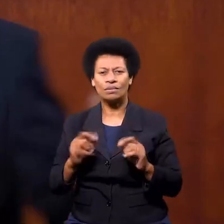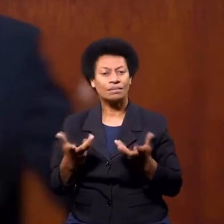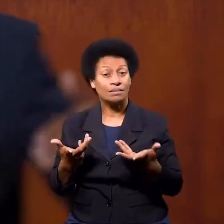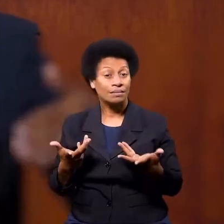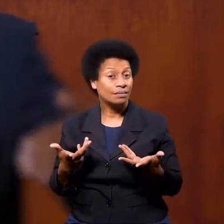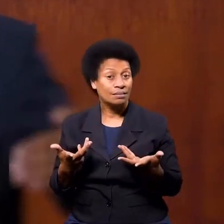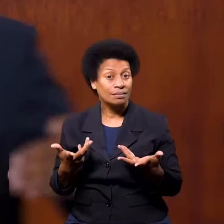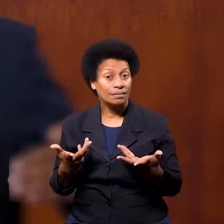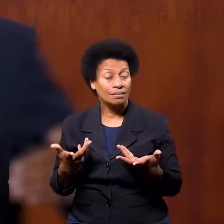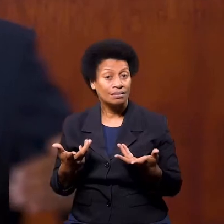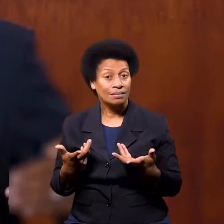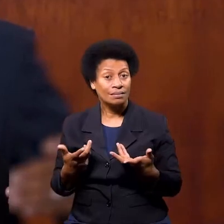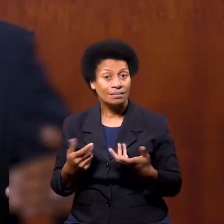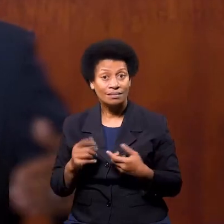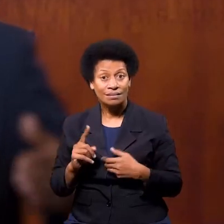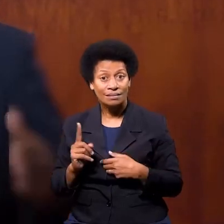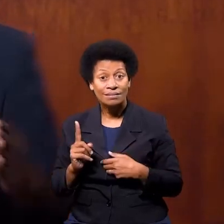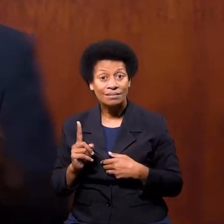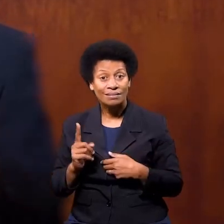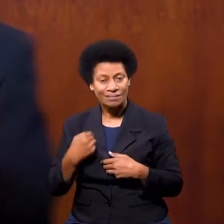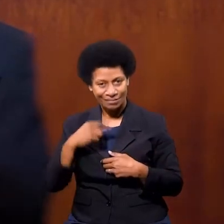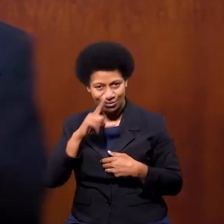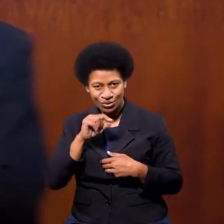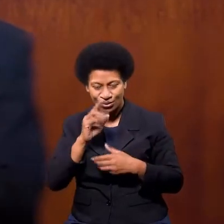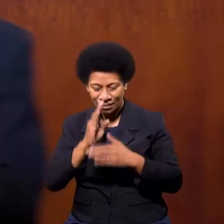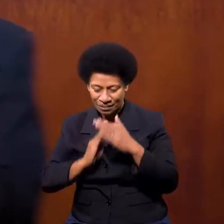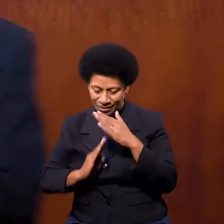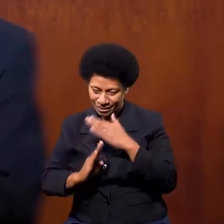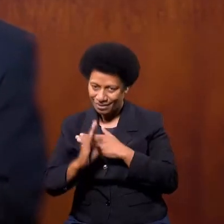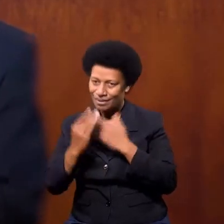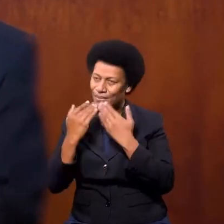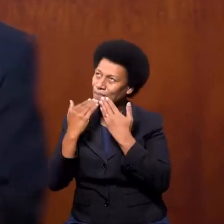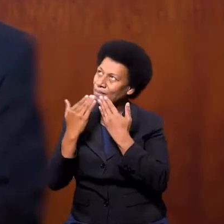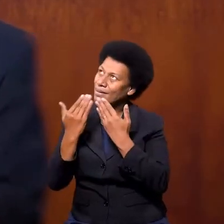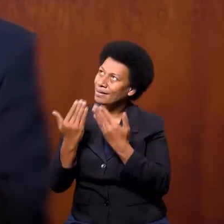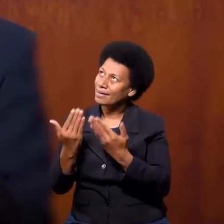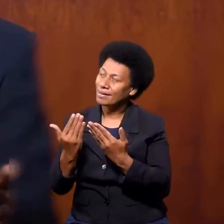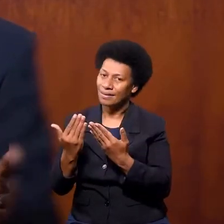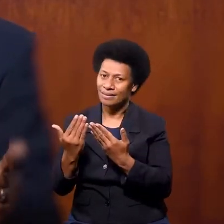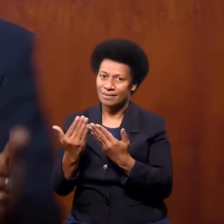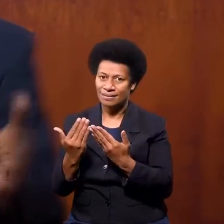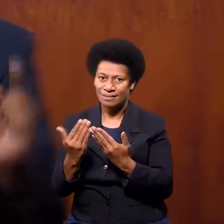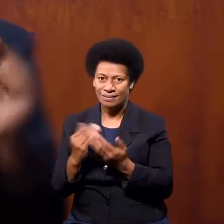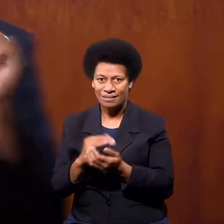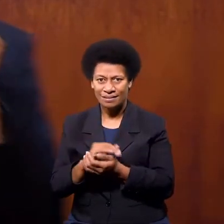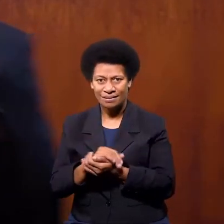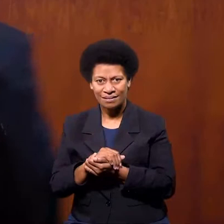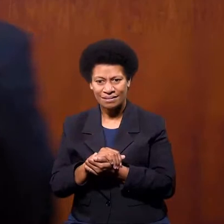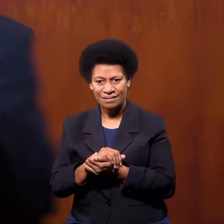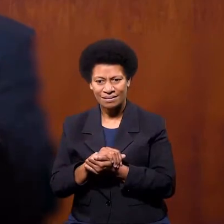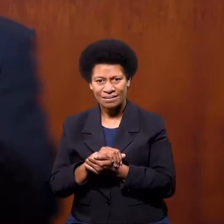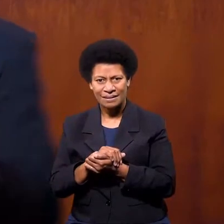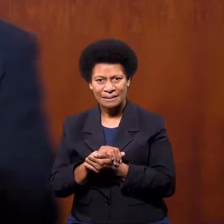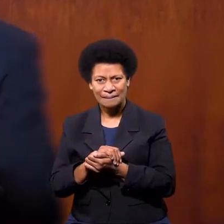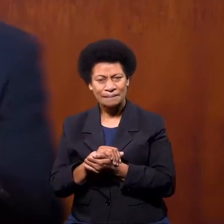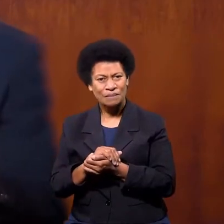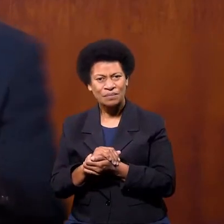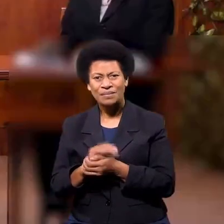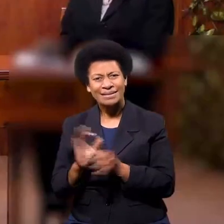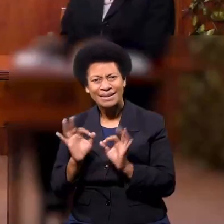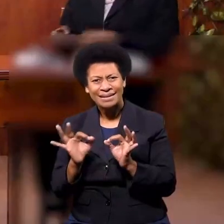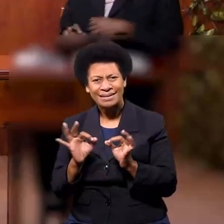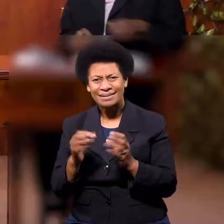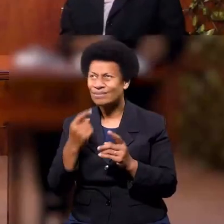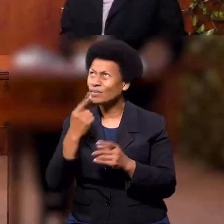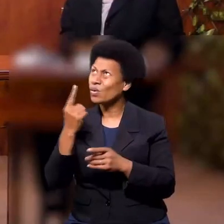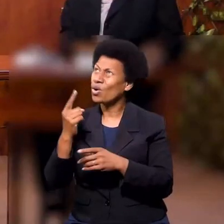Oh, mm-hmm. the least that we can do is just come in humble obedience, mm-hmm. not so that we can earn God's